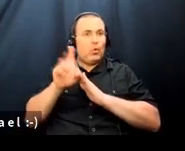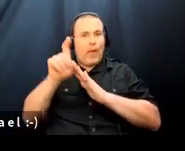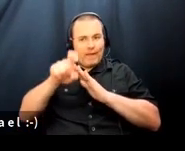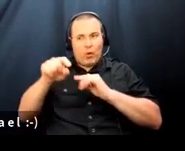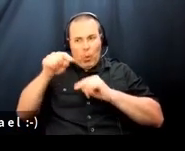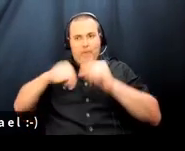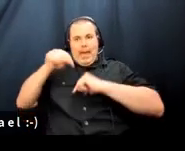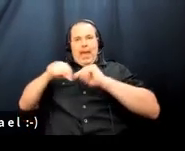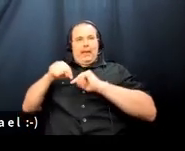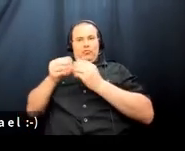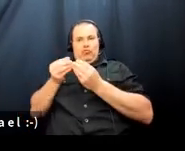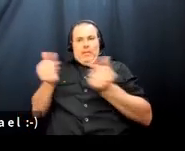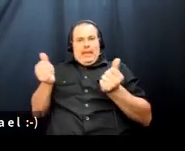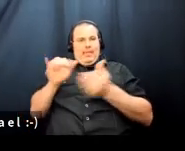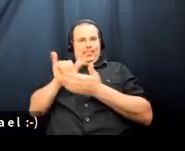and remediate that.